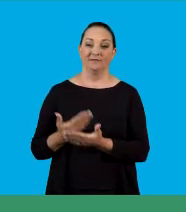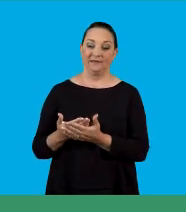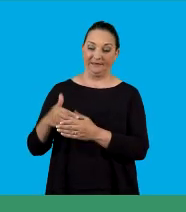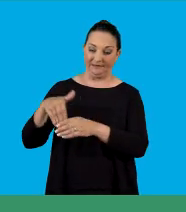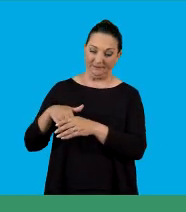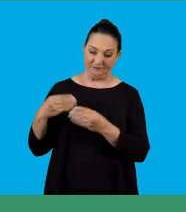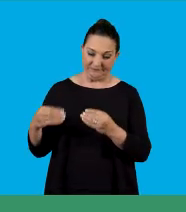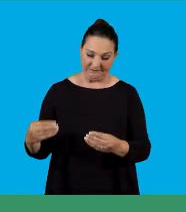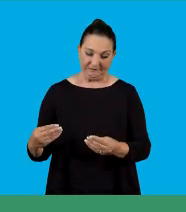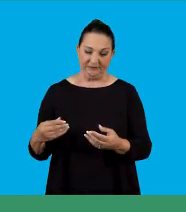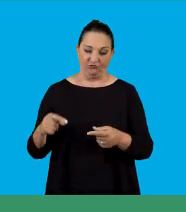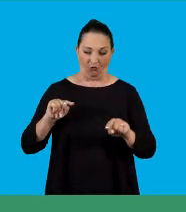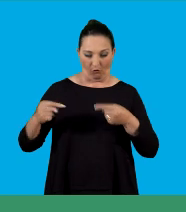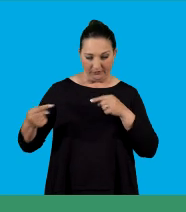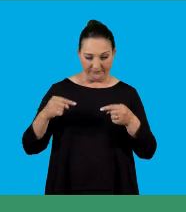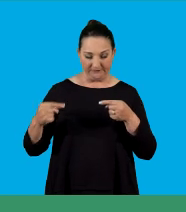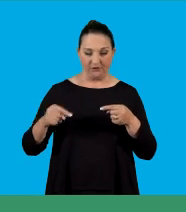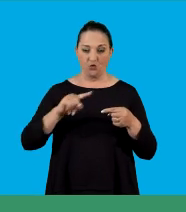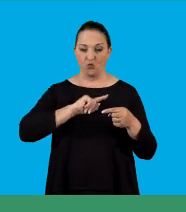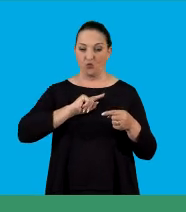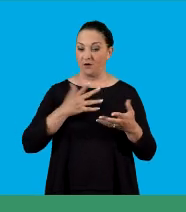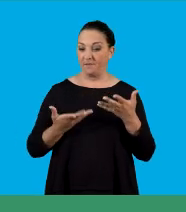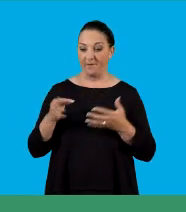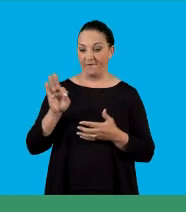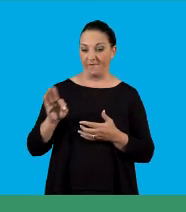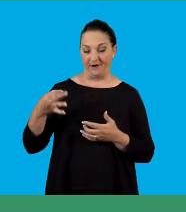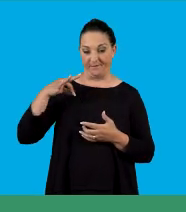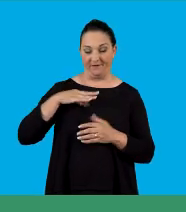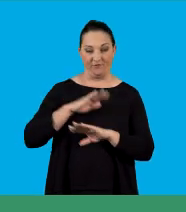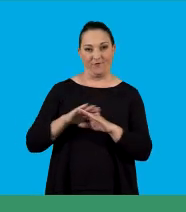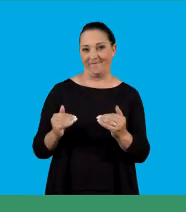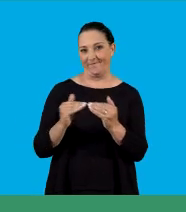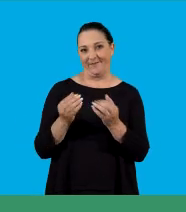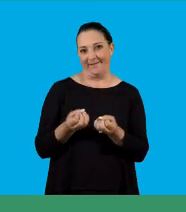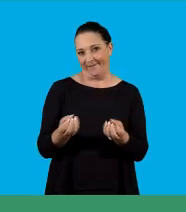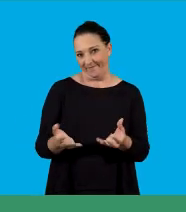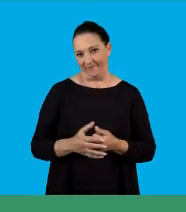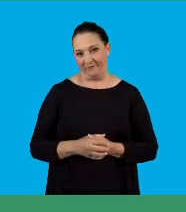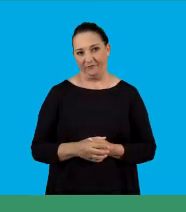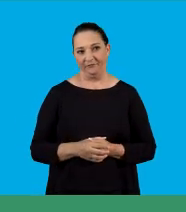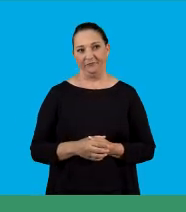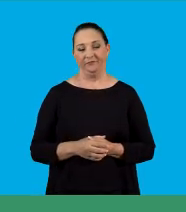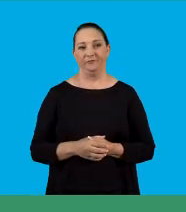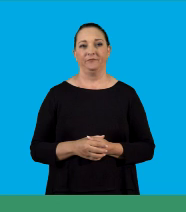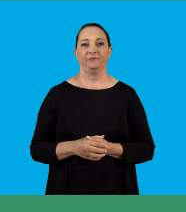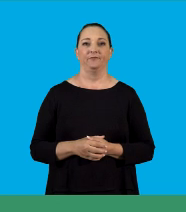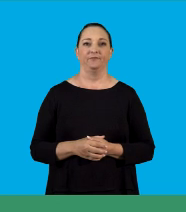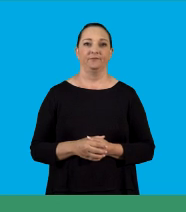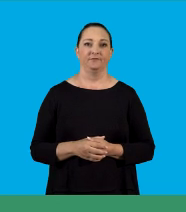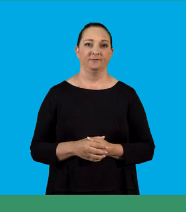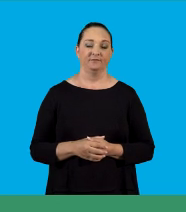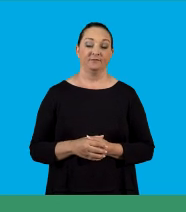or lead to corruption if it is allocated unfairly. So unfair allocation of the fringe